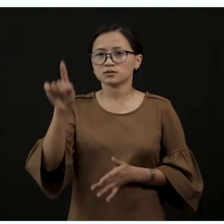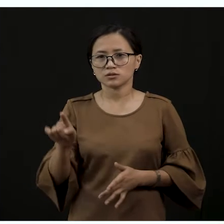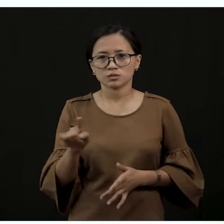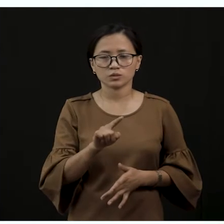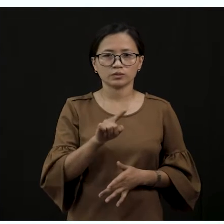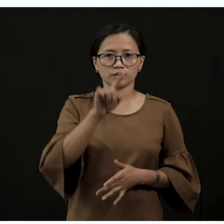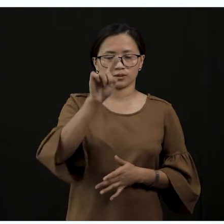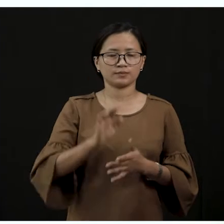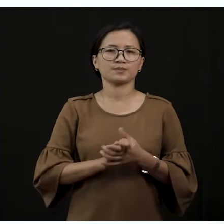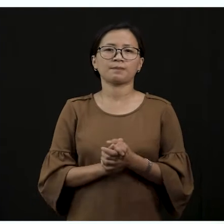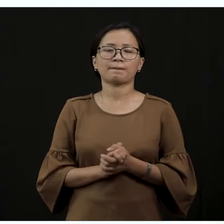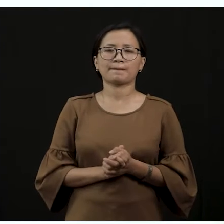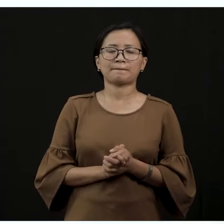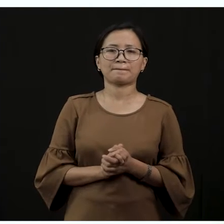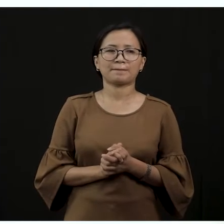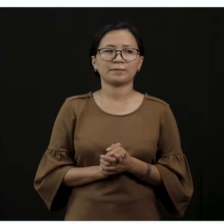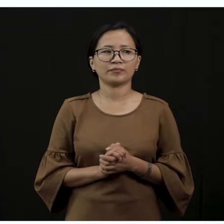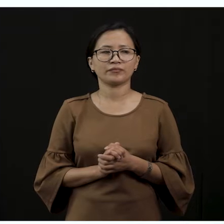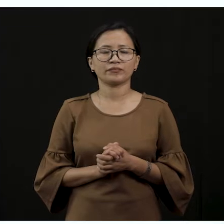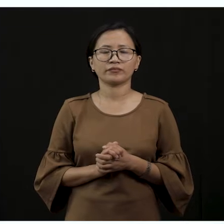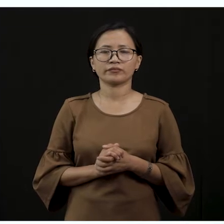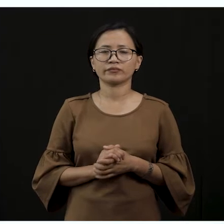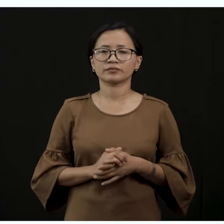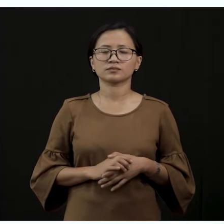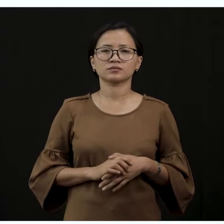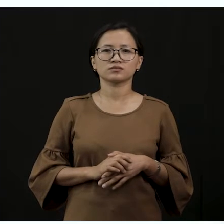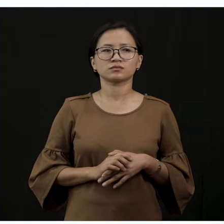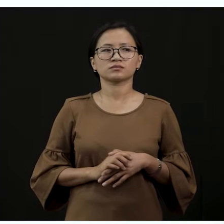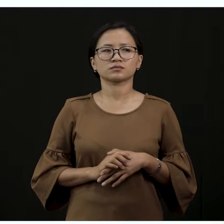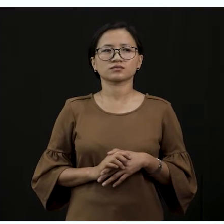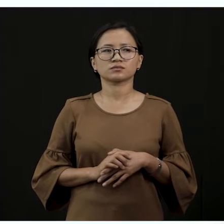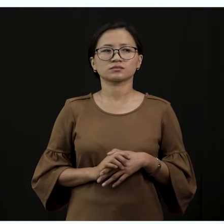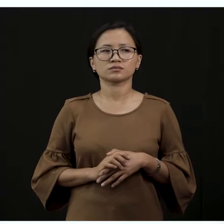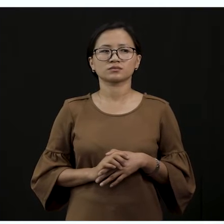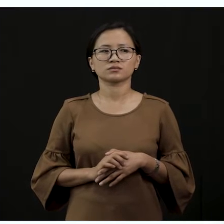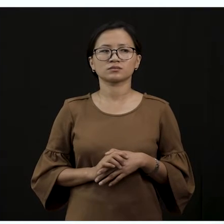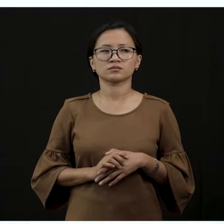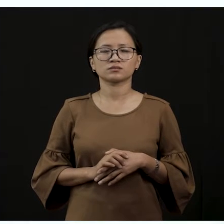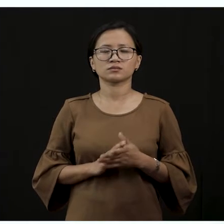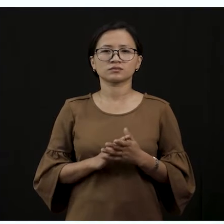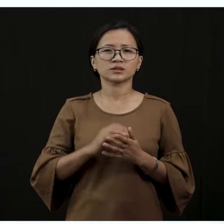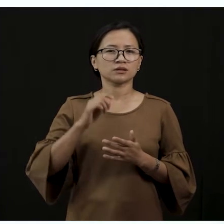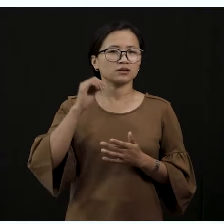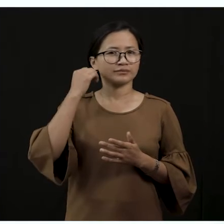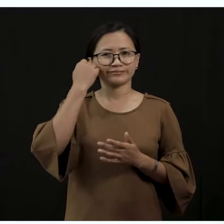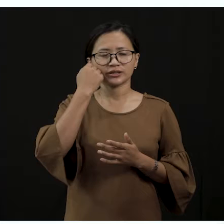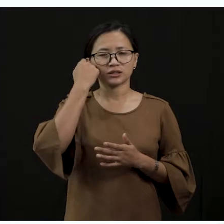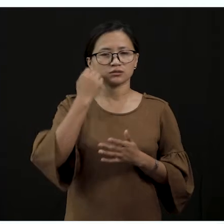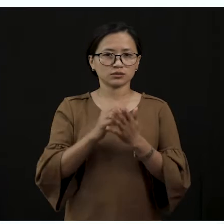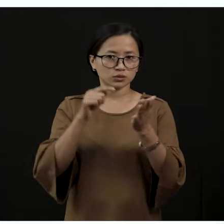Yes, this is a square. This is a square. The yellow color